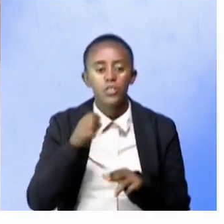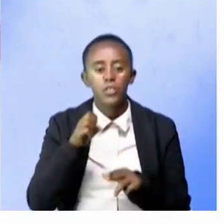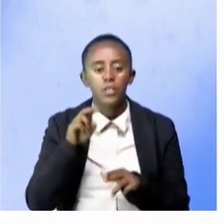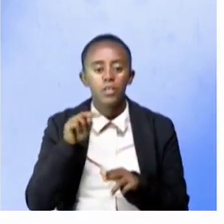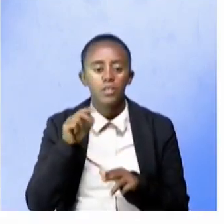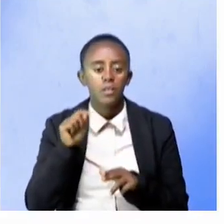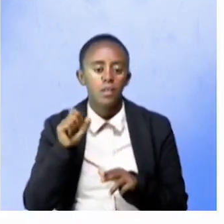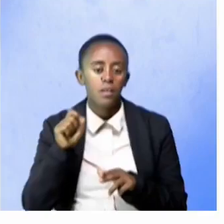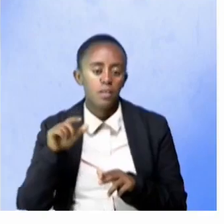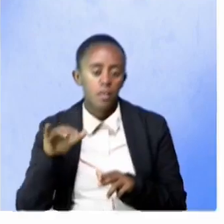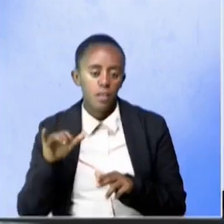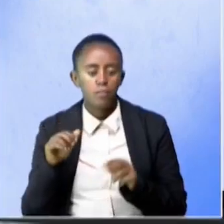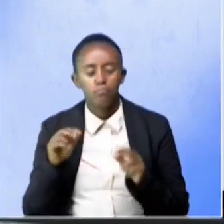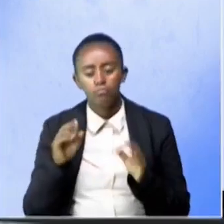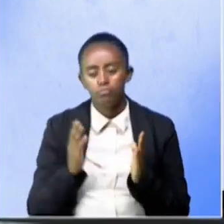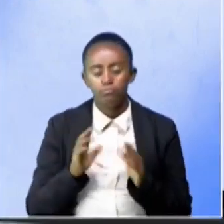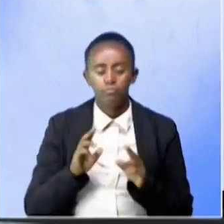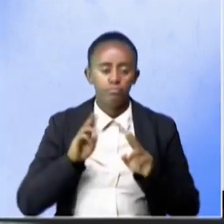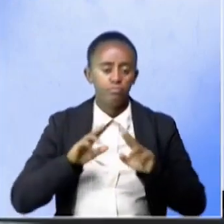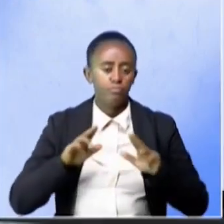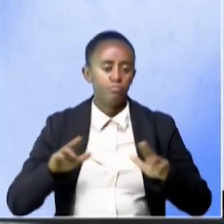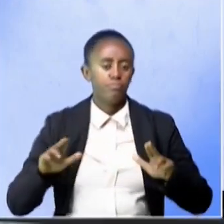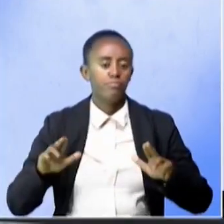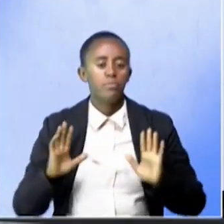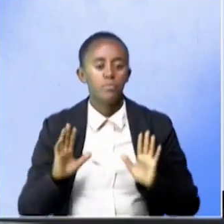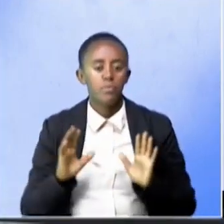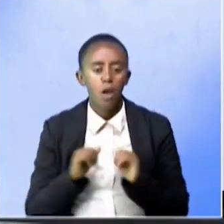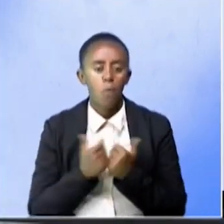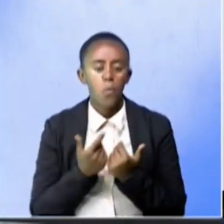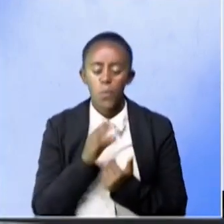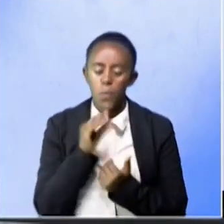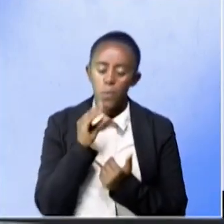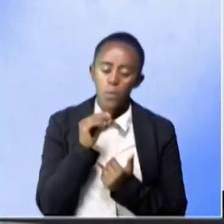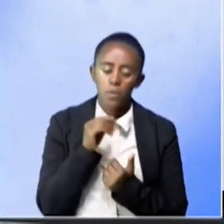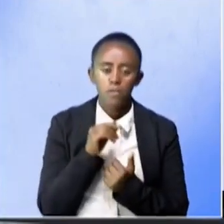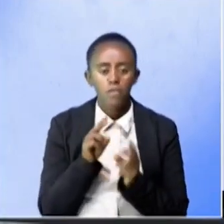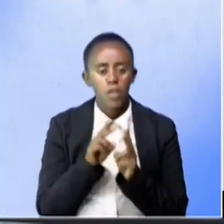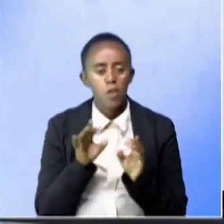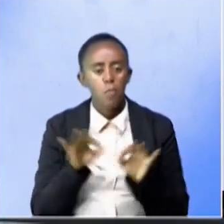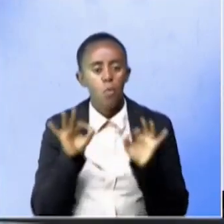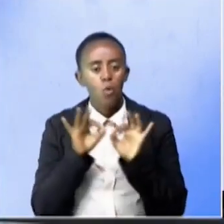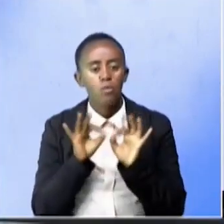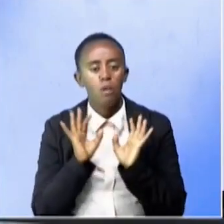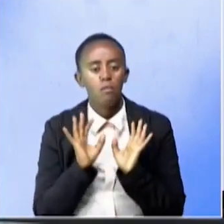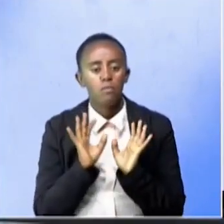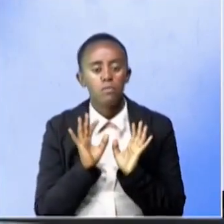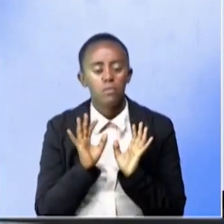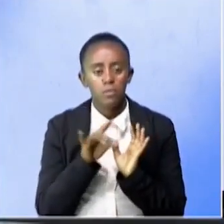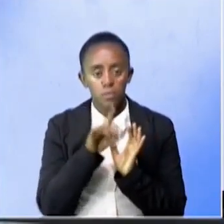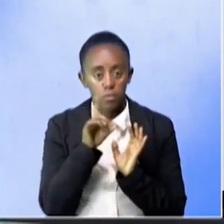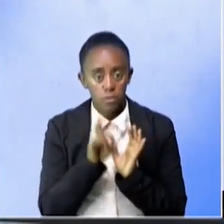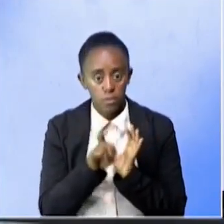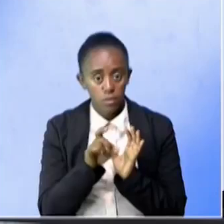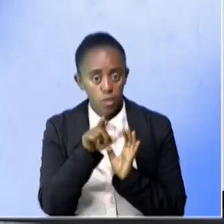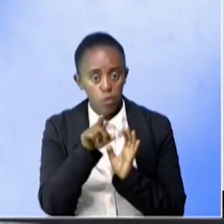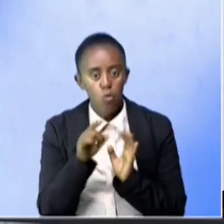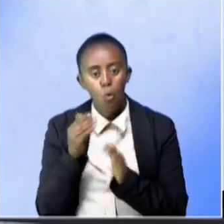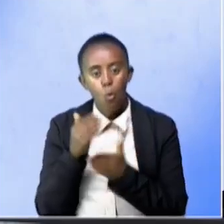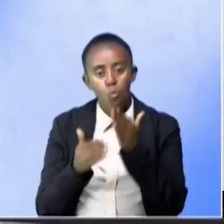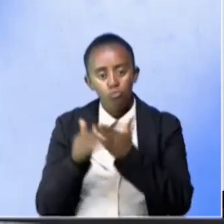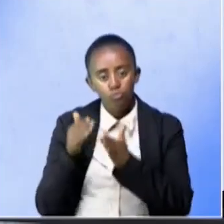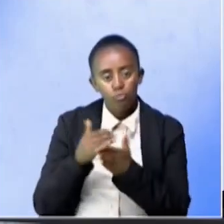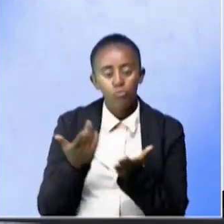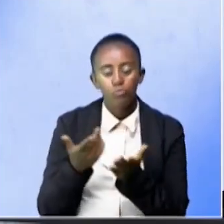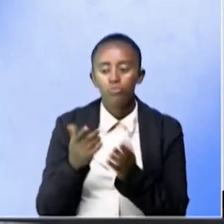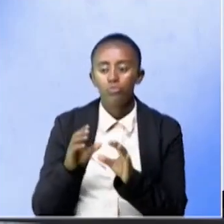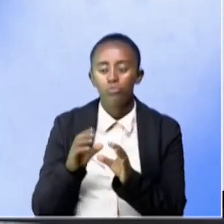she speaks gently. How does she speak? The very important question word in order to identify from the